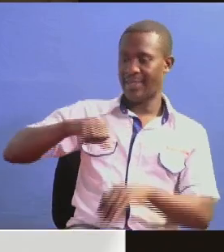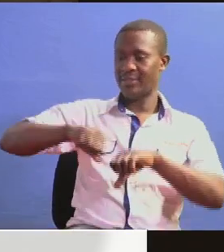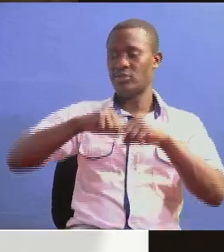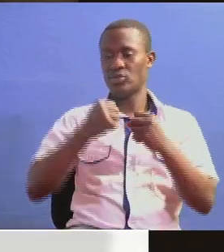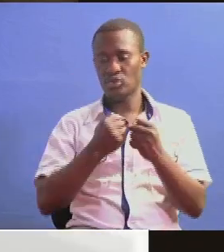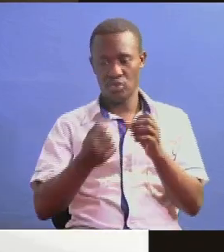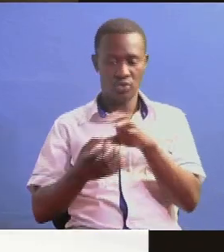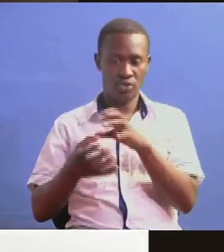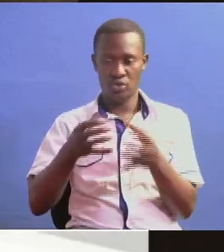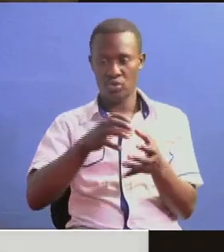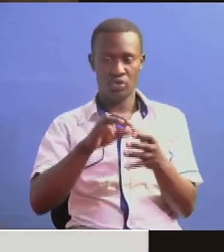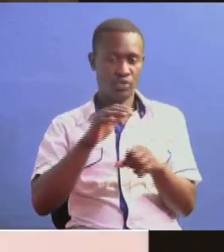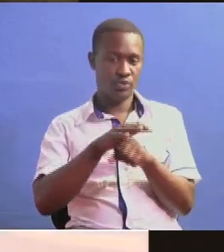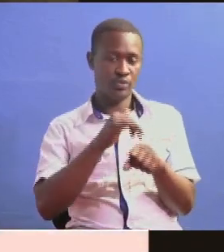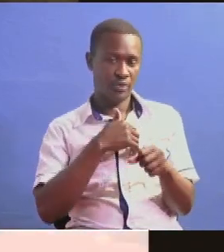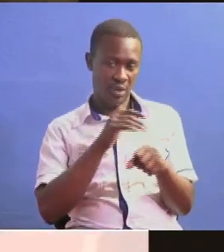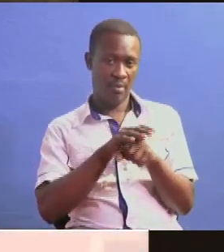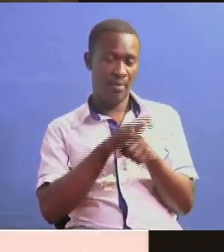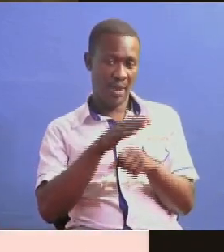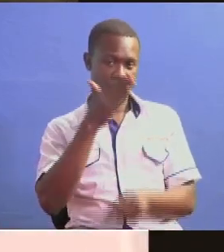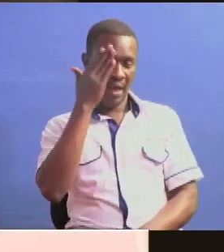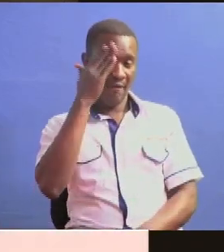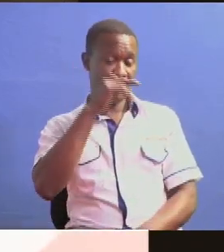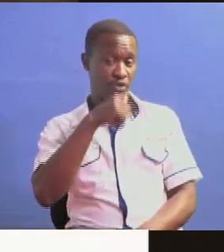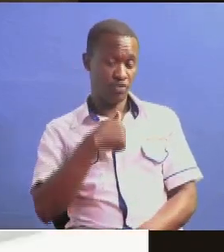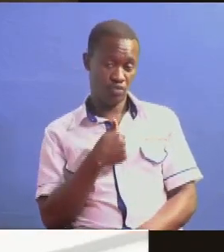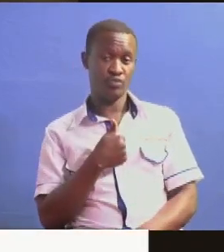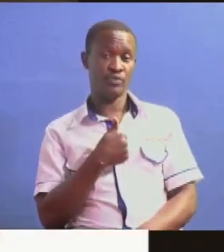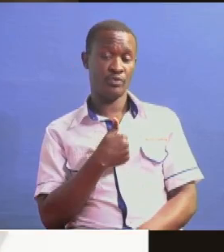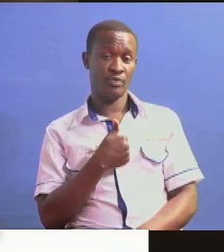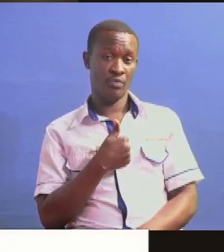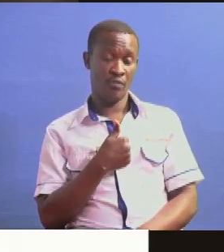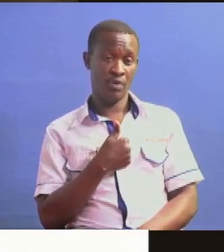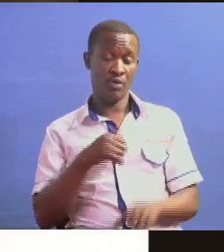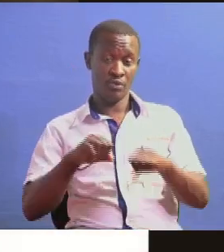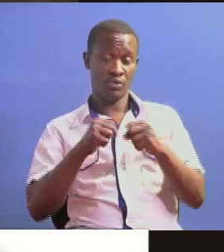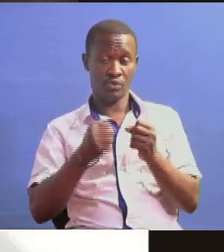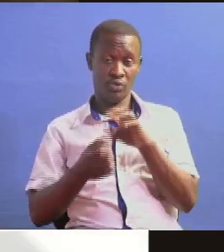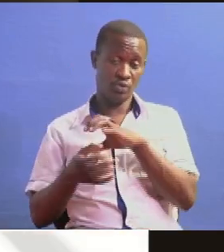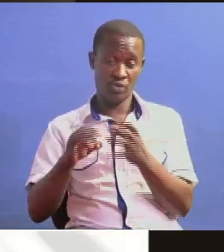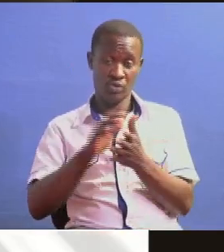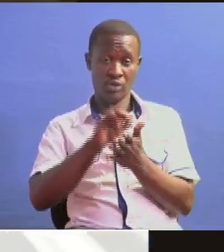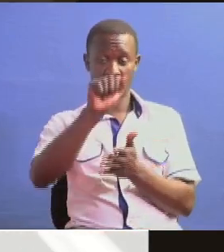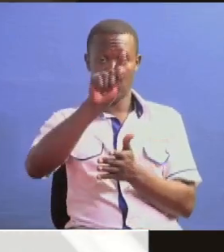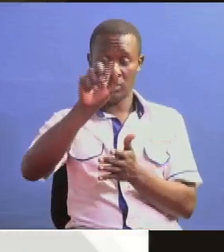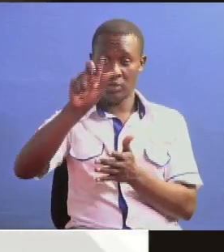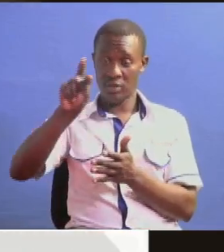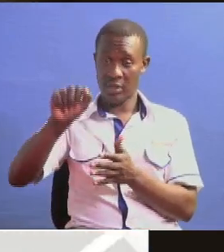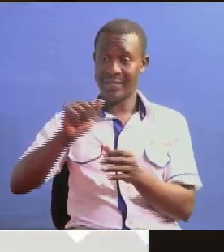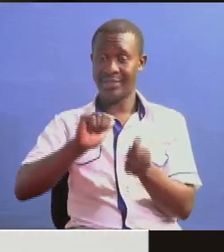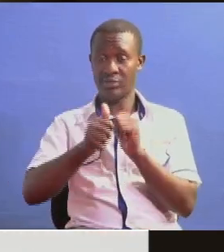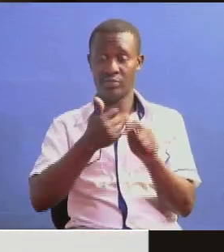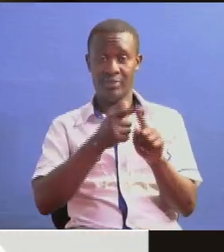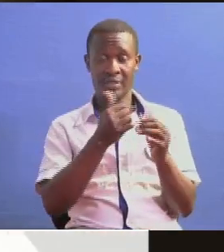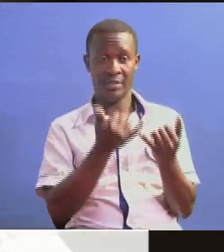pathway. There are 3 pathways, as many of us know. We have the social science, the STEM, the arts, and the sports.